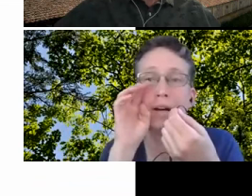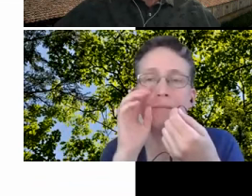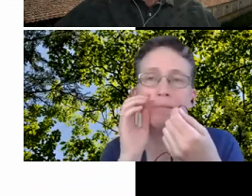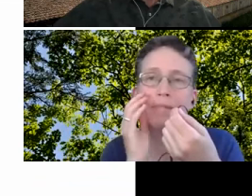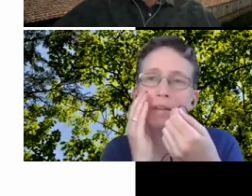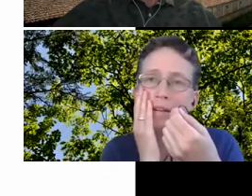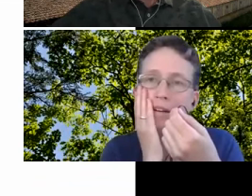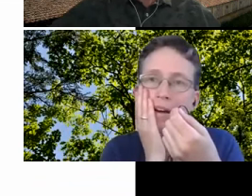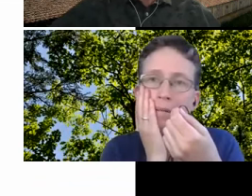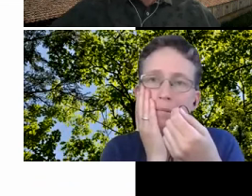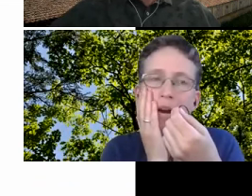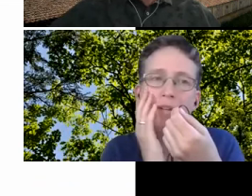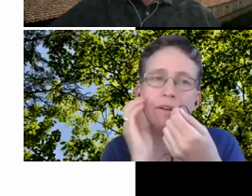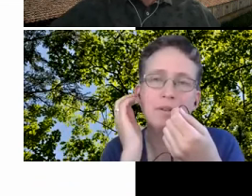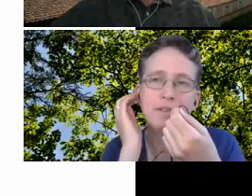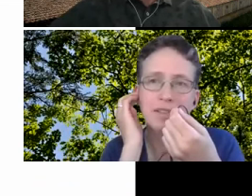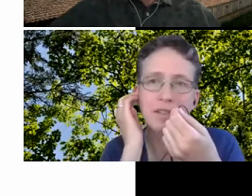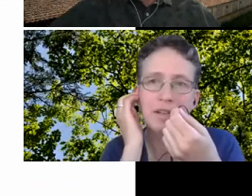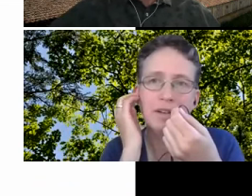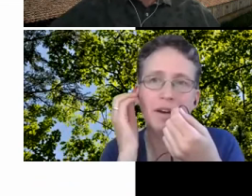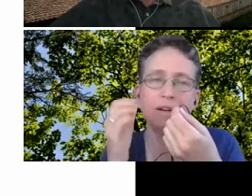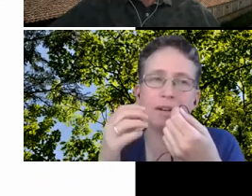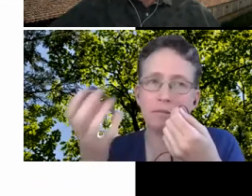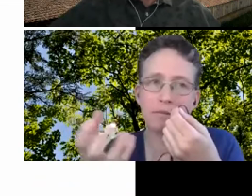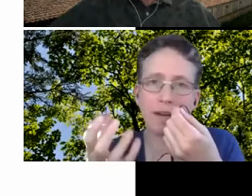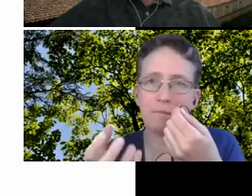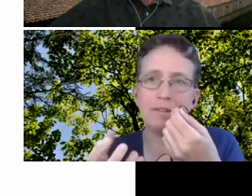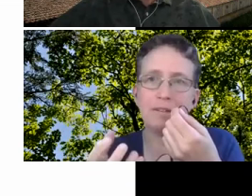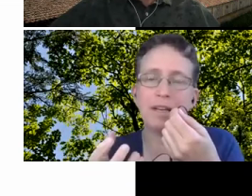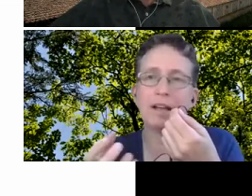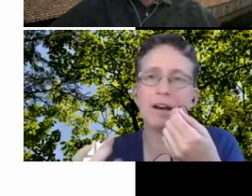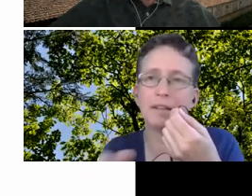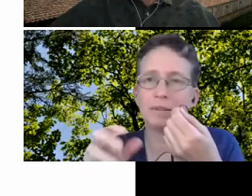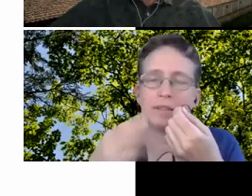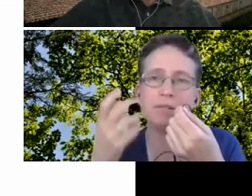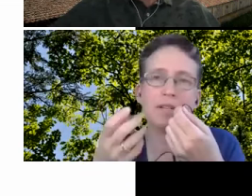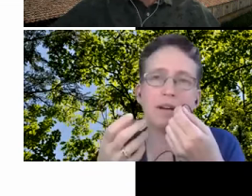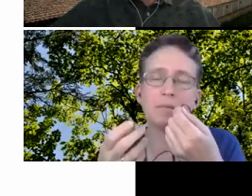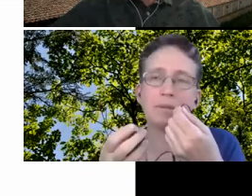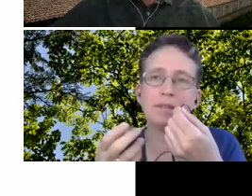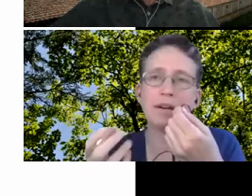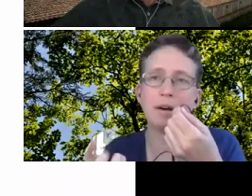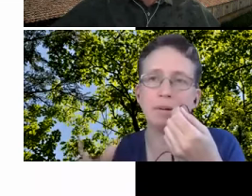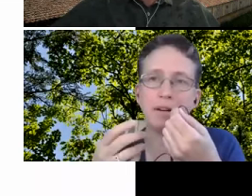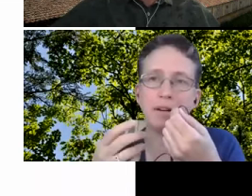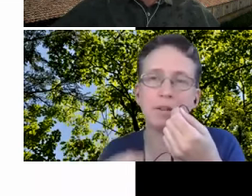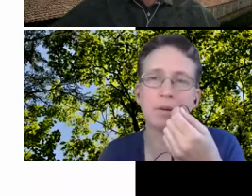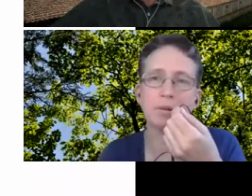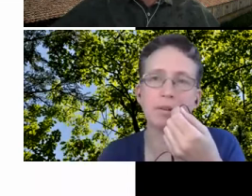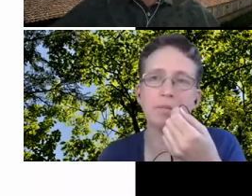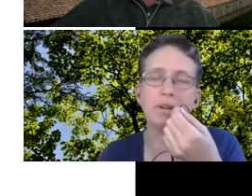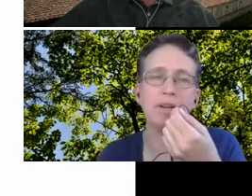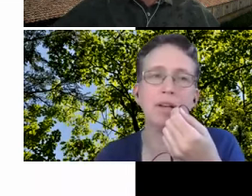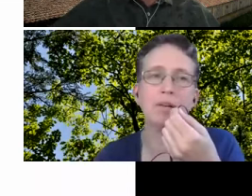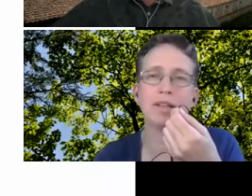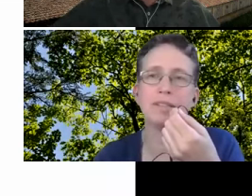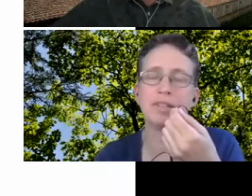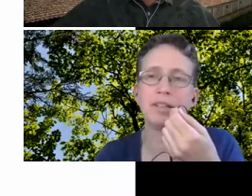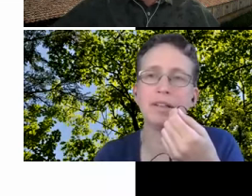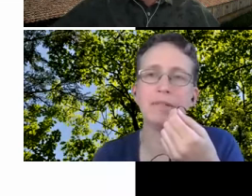little park that was actually, had been a vacant lot that was then redeveloped with the help of a local community